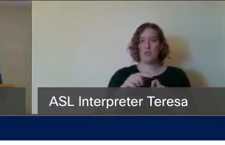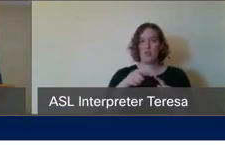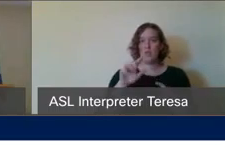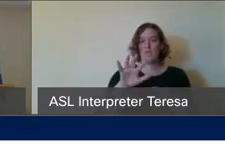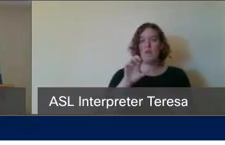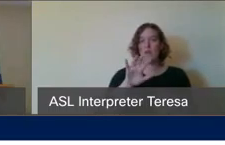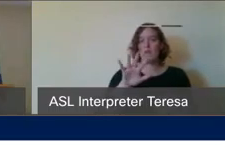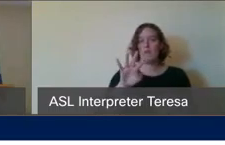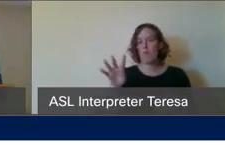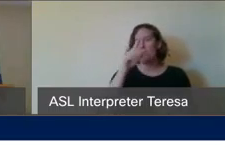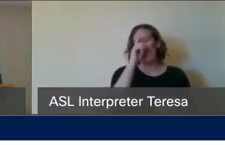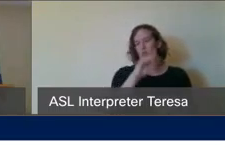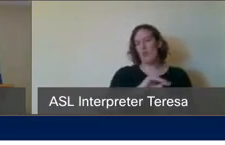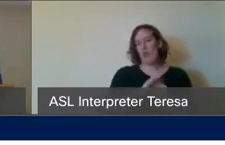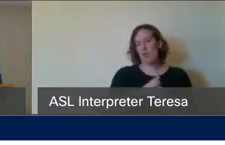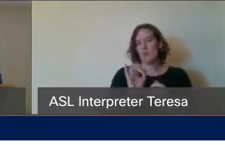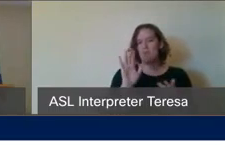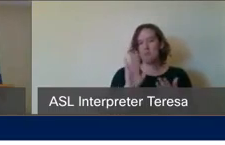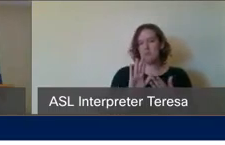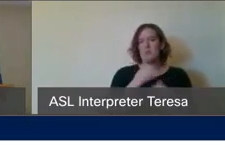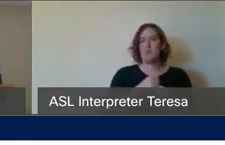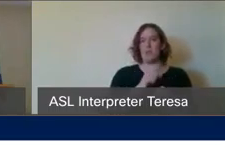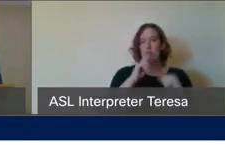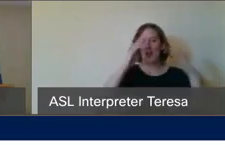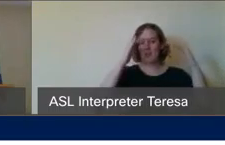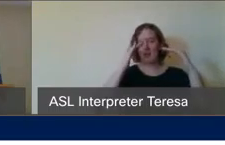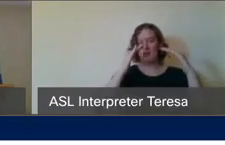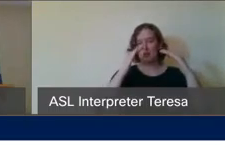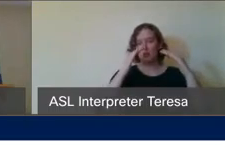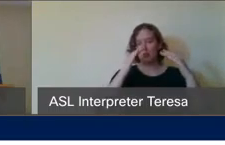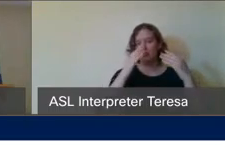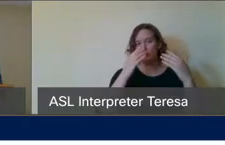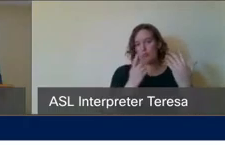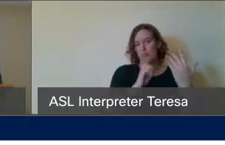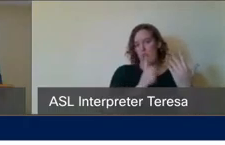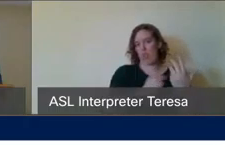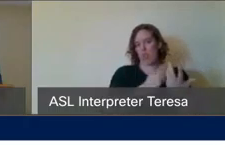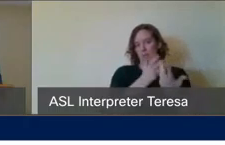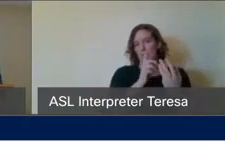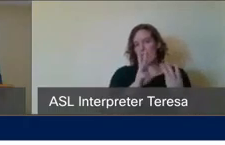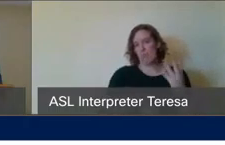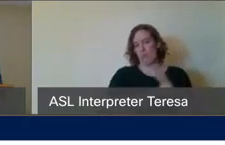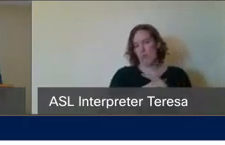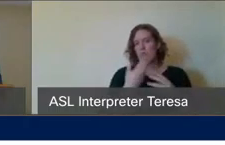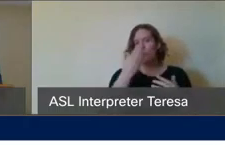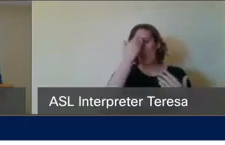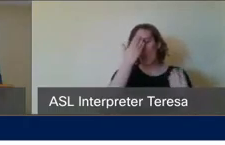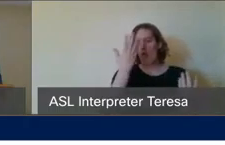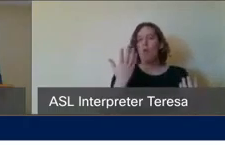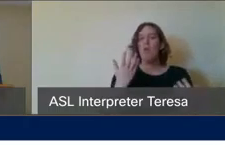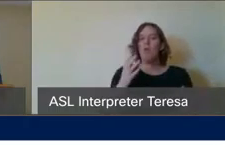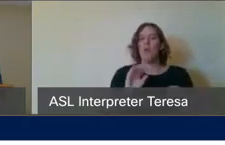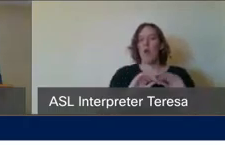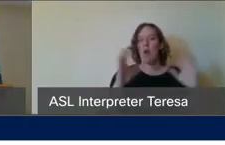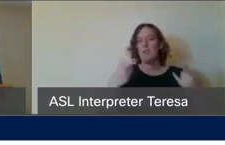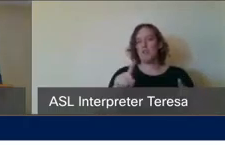554 due to COVID and making sure that the expectations on staff were realistic, you know, obviously during